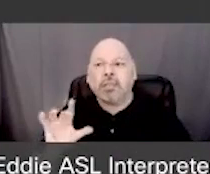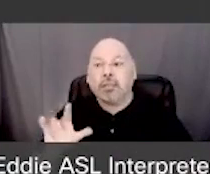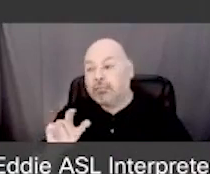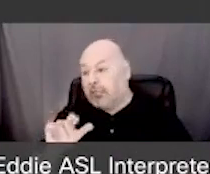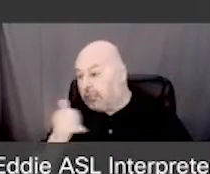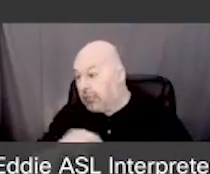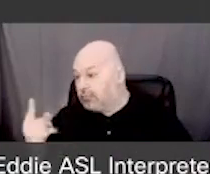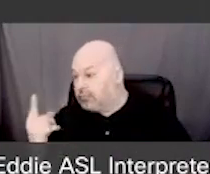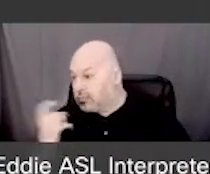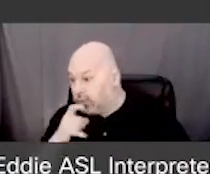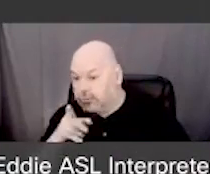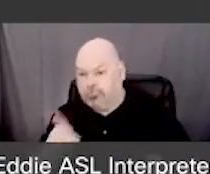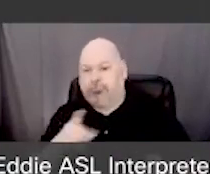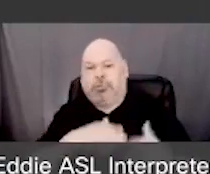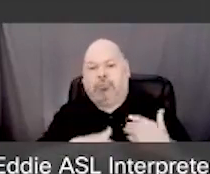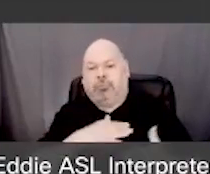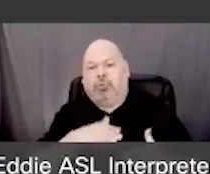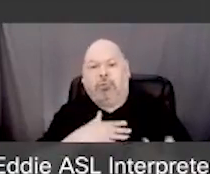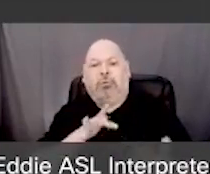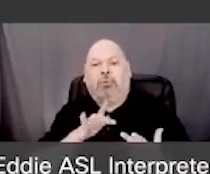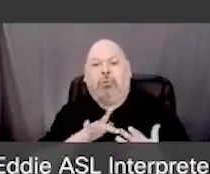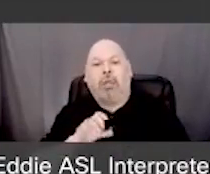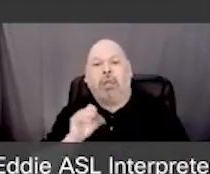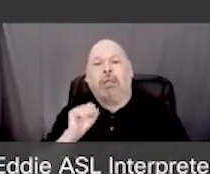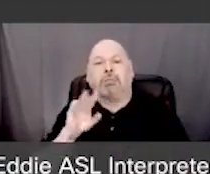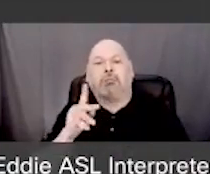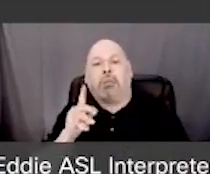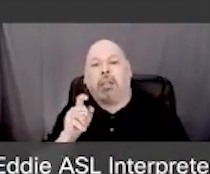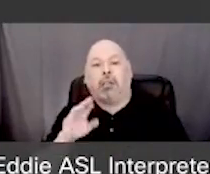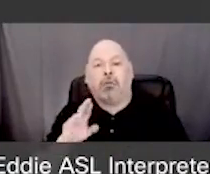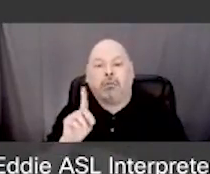any questions during the process, reach out to us at